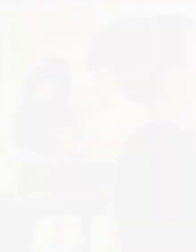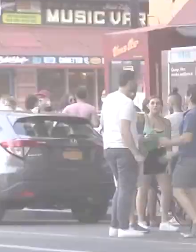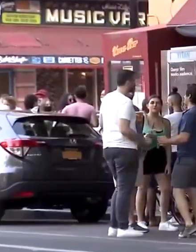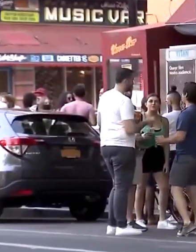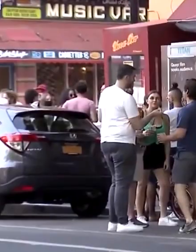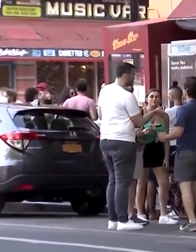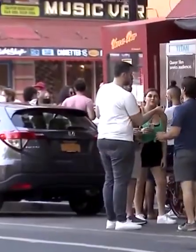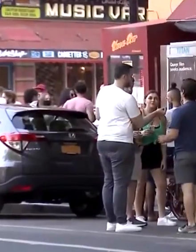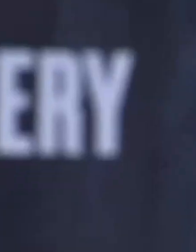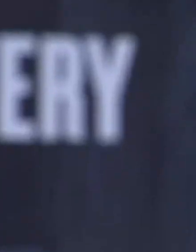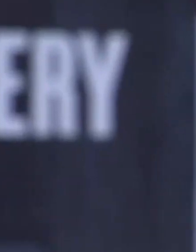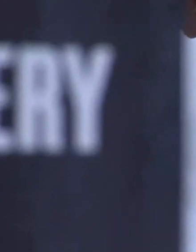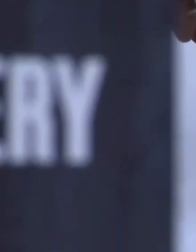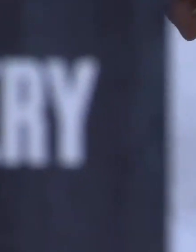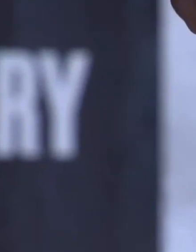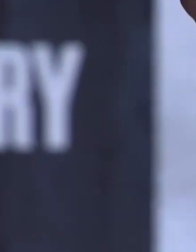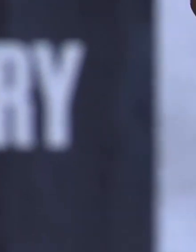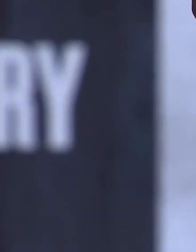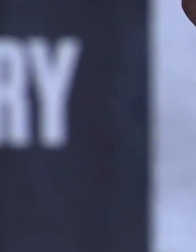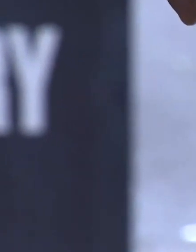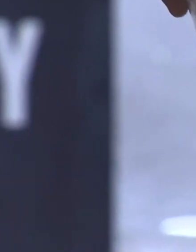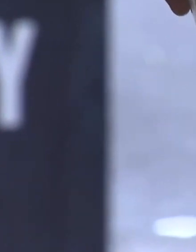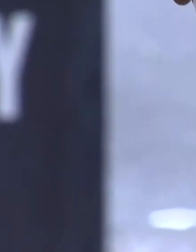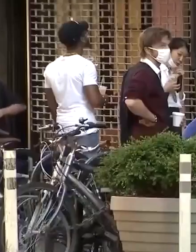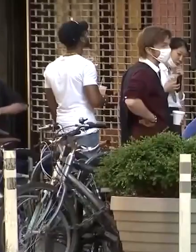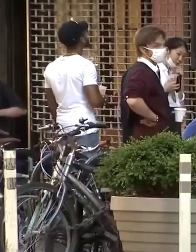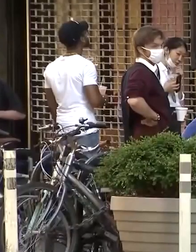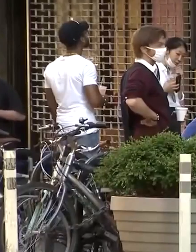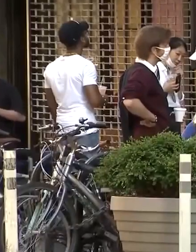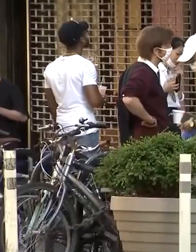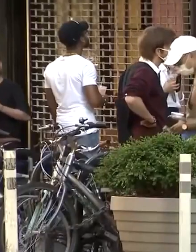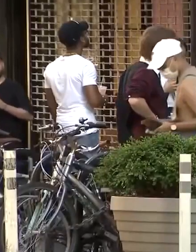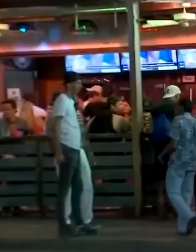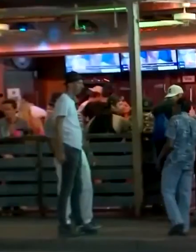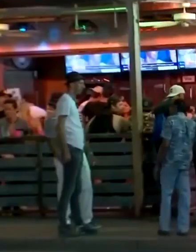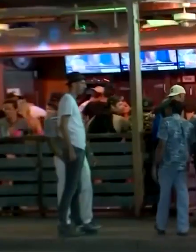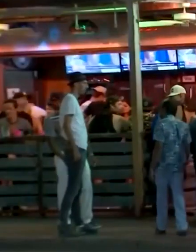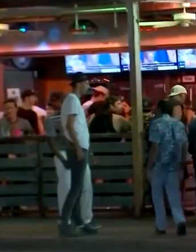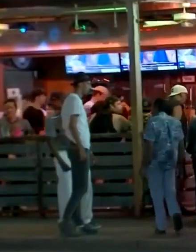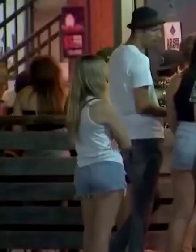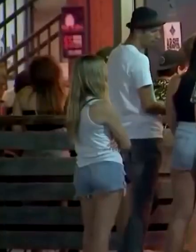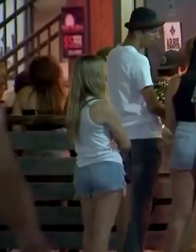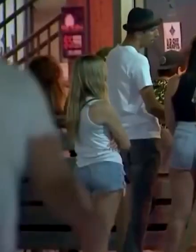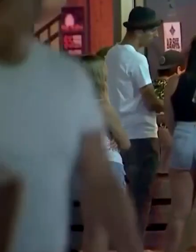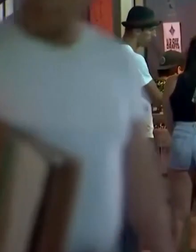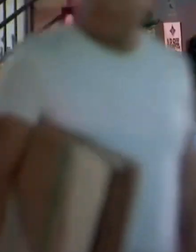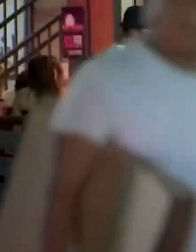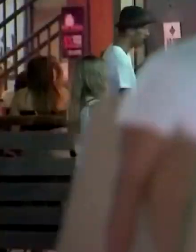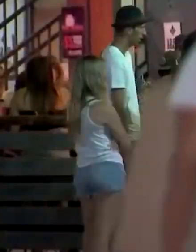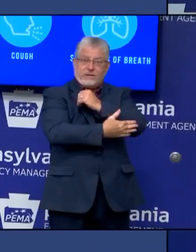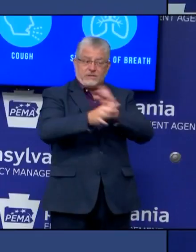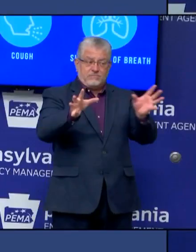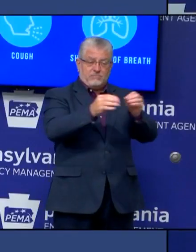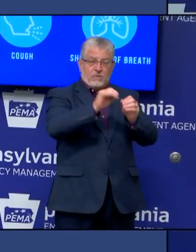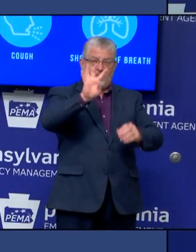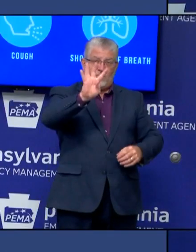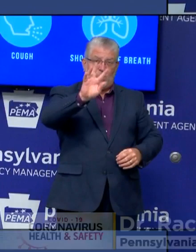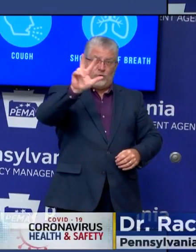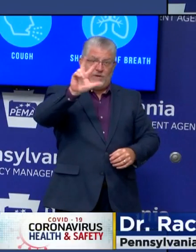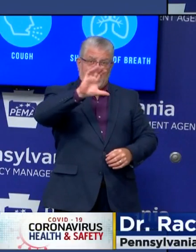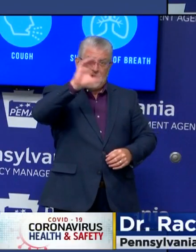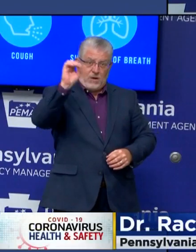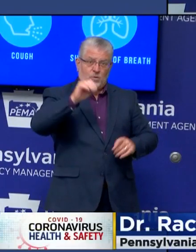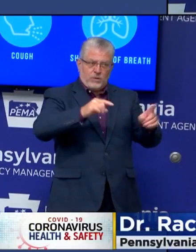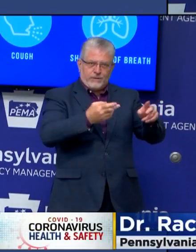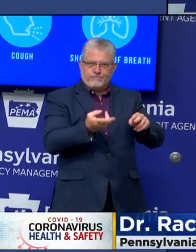scenes like this from Allegheny County that includes Pittsburgh, where people are crowded together, not following safety precautions.